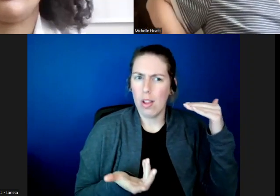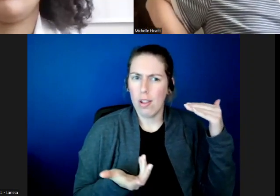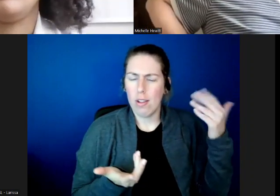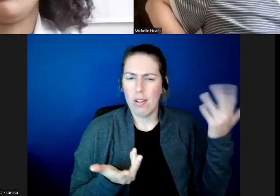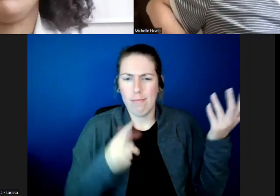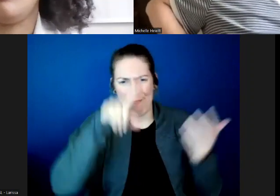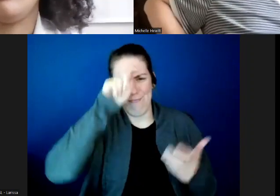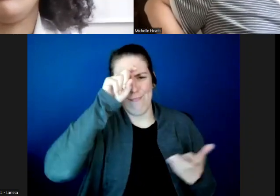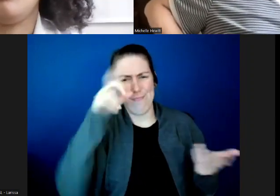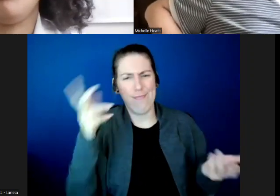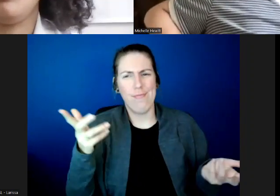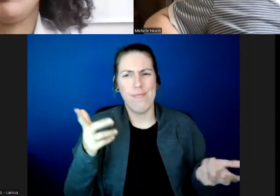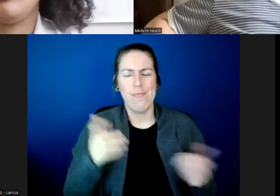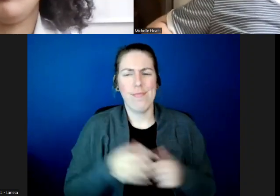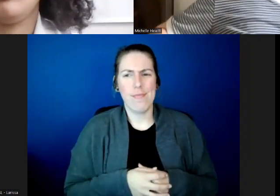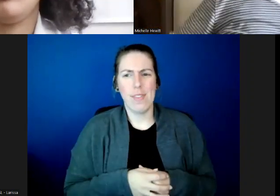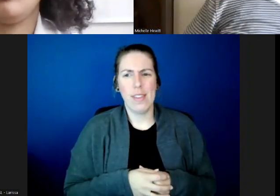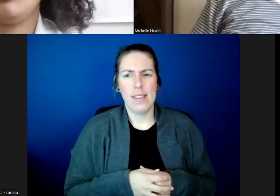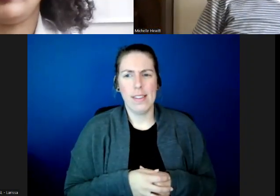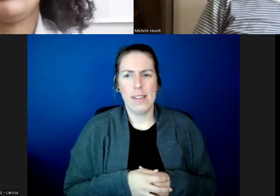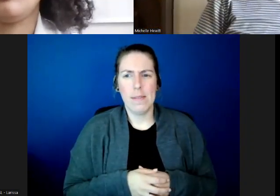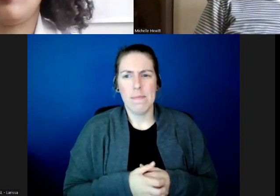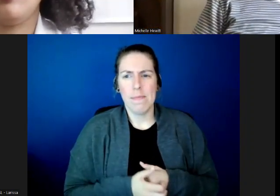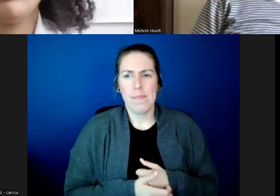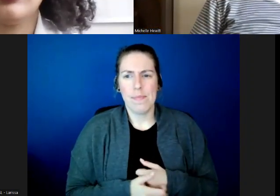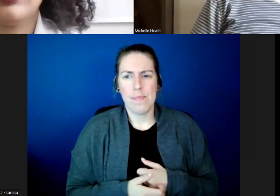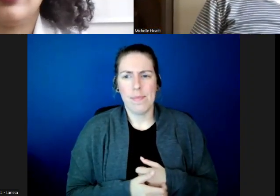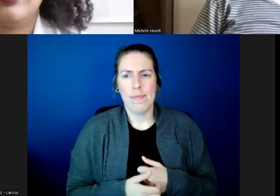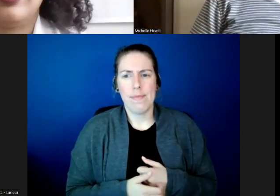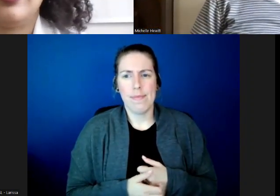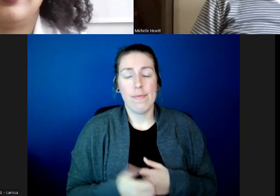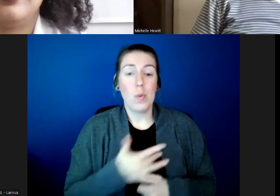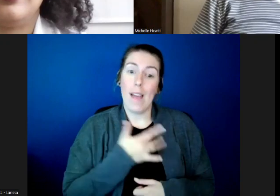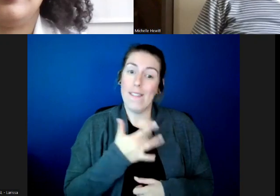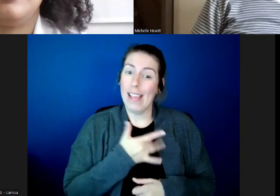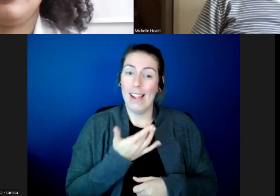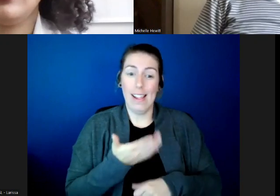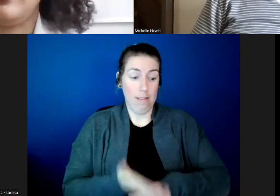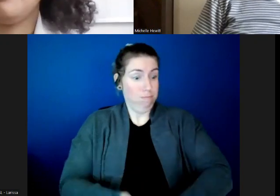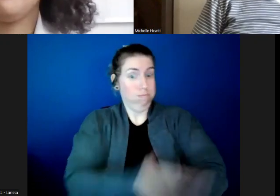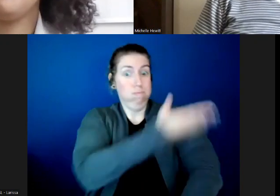I think there's a lot more ways to go.